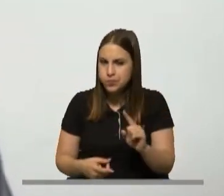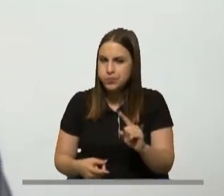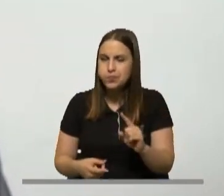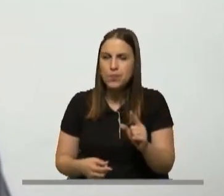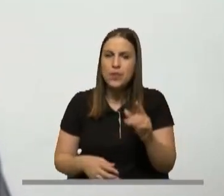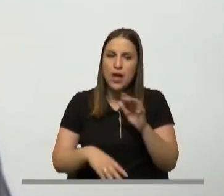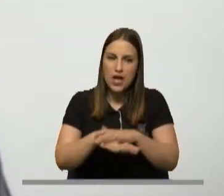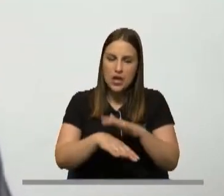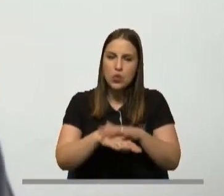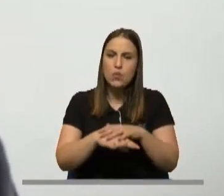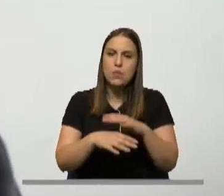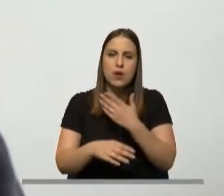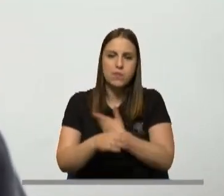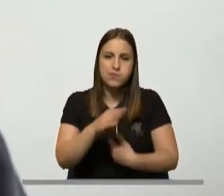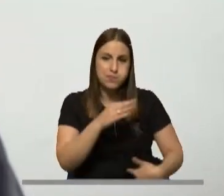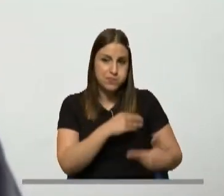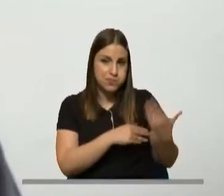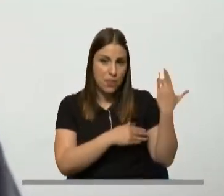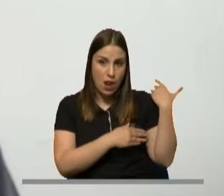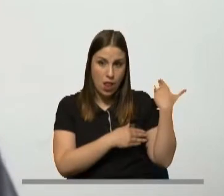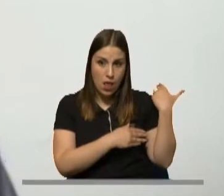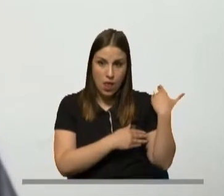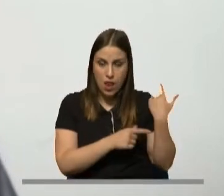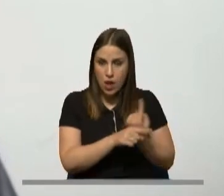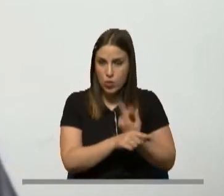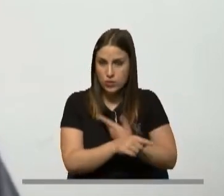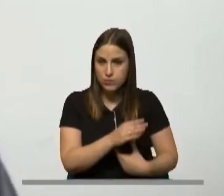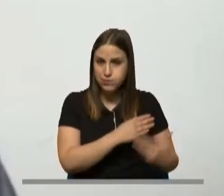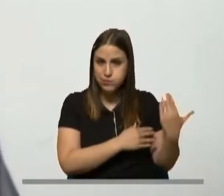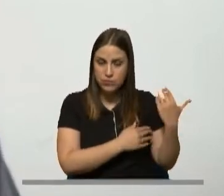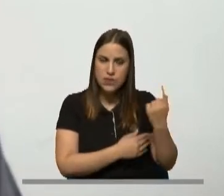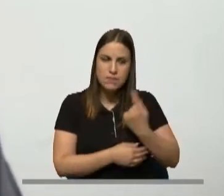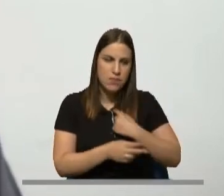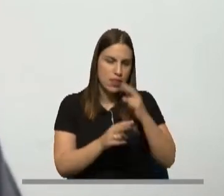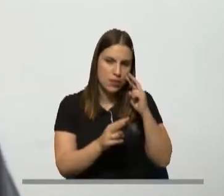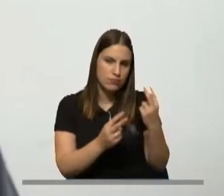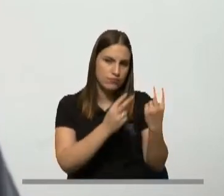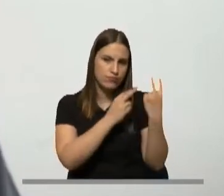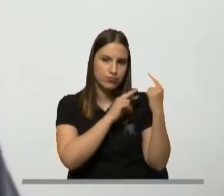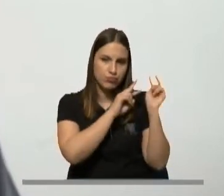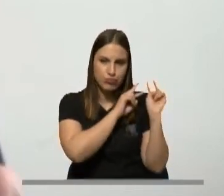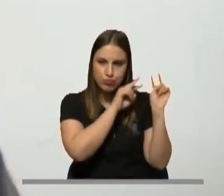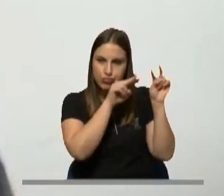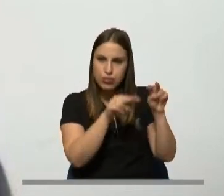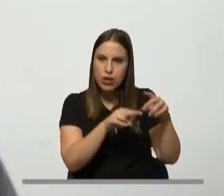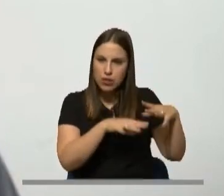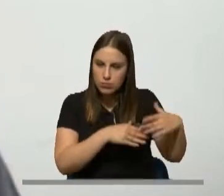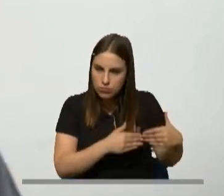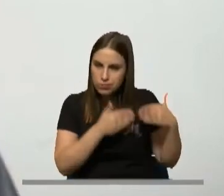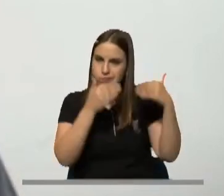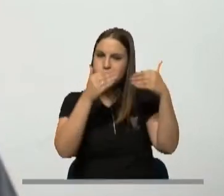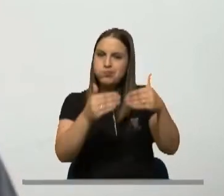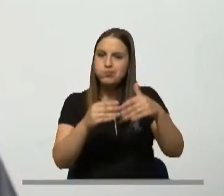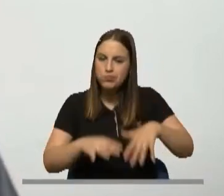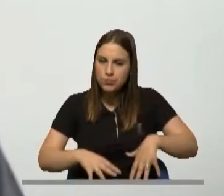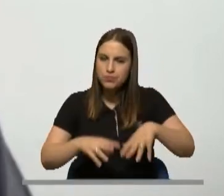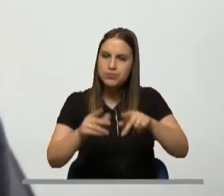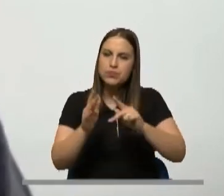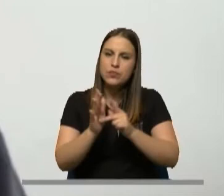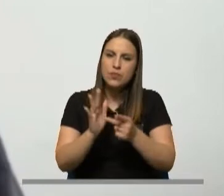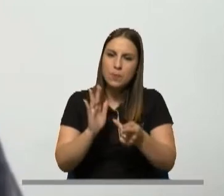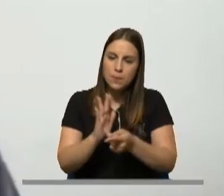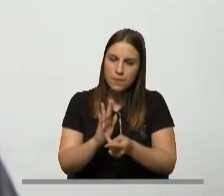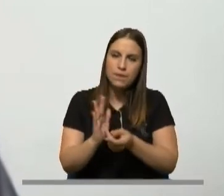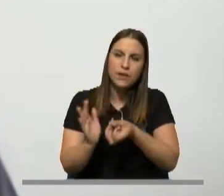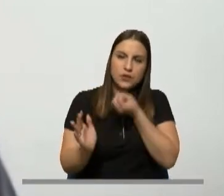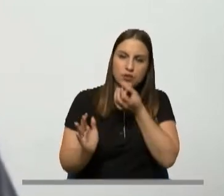this parliament of artifacts that we would have to weigh and balance technological justifications, the